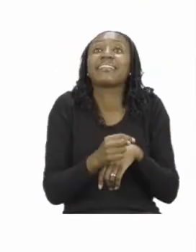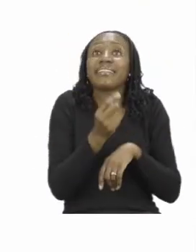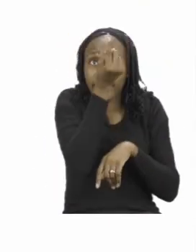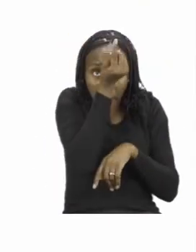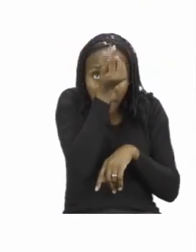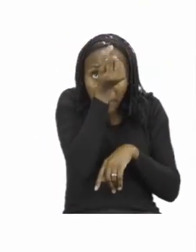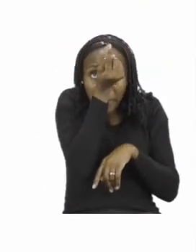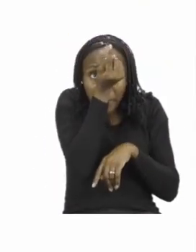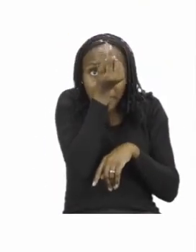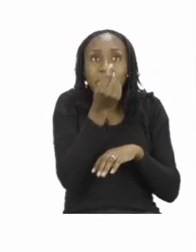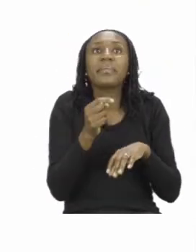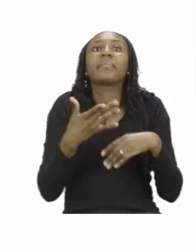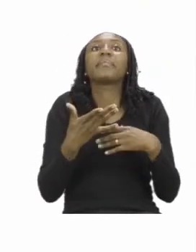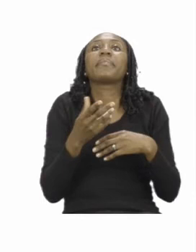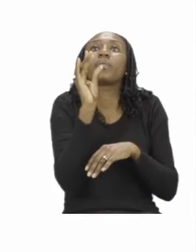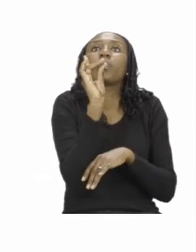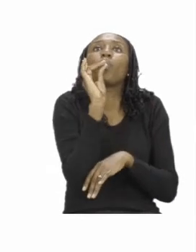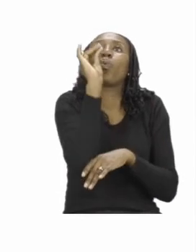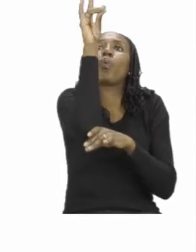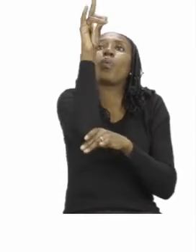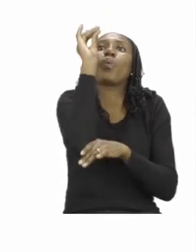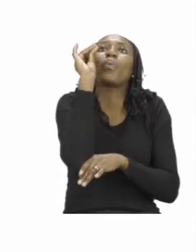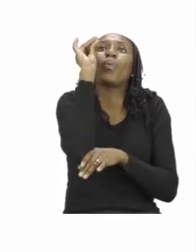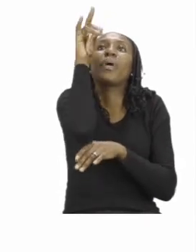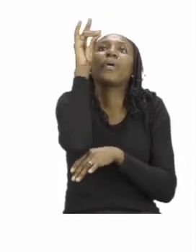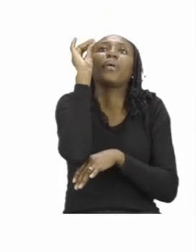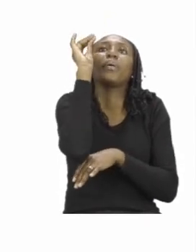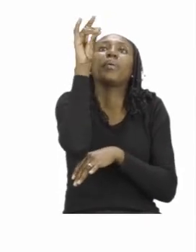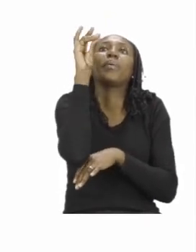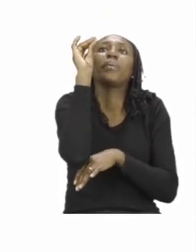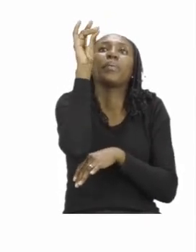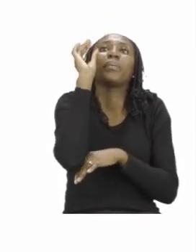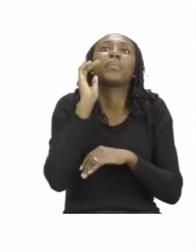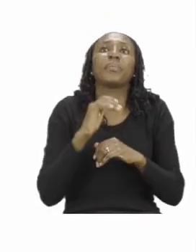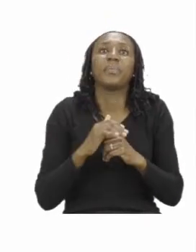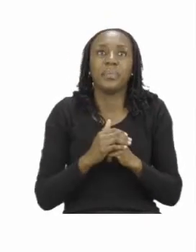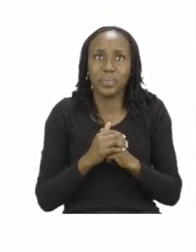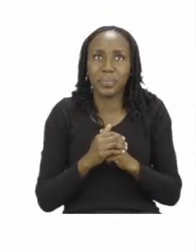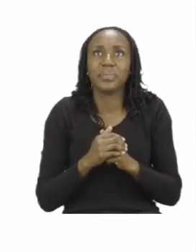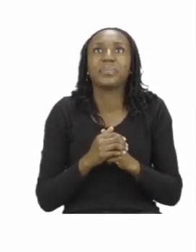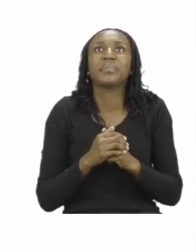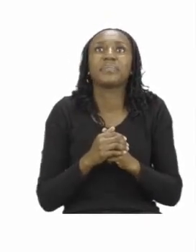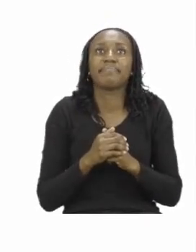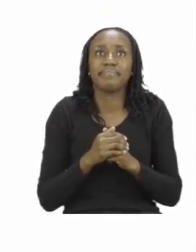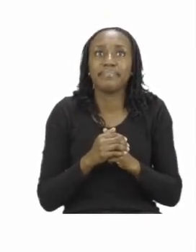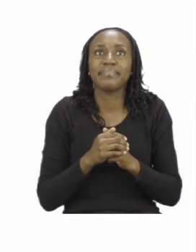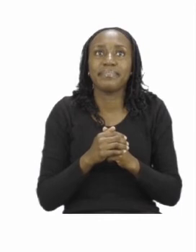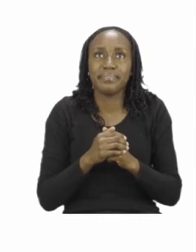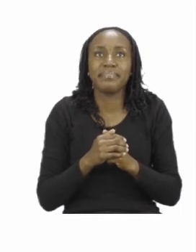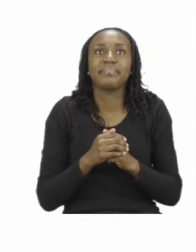we have rhinos, and we have ostriches, or you can see that there are many